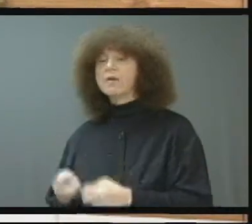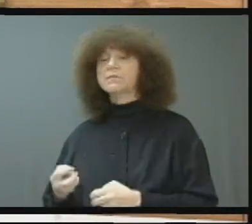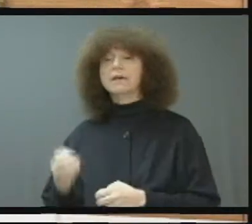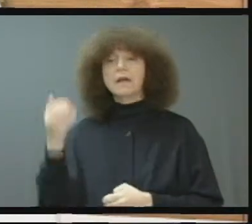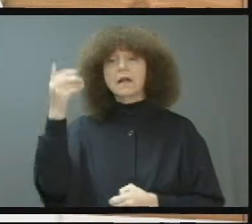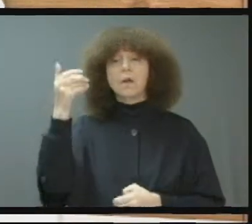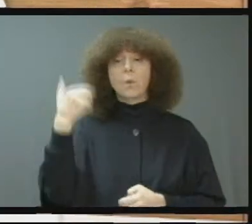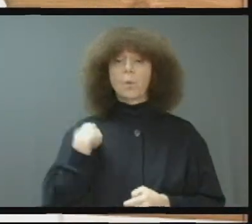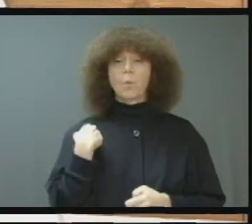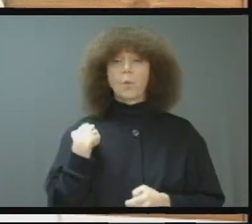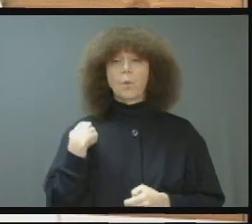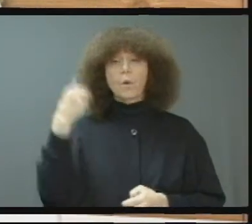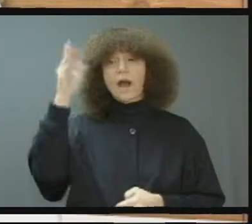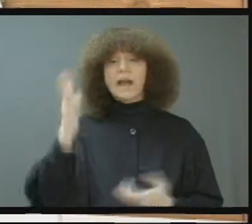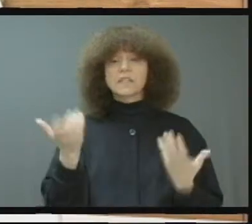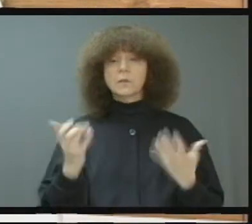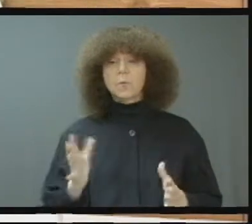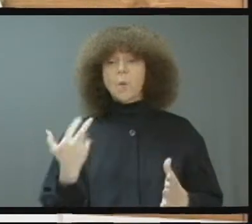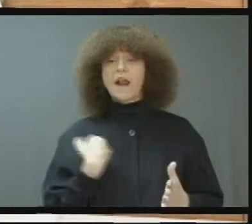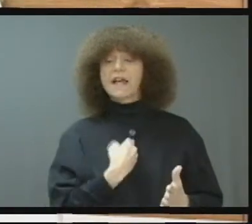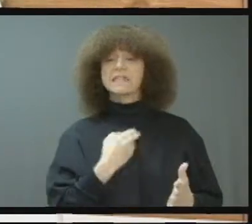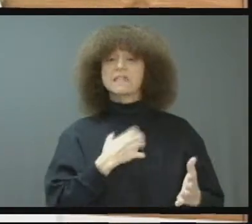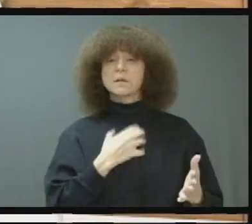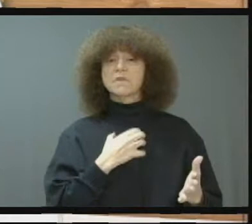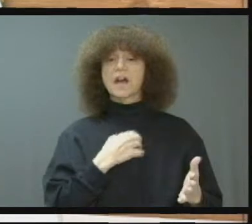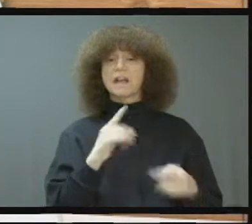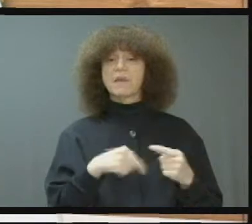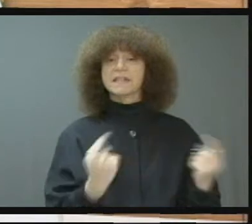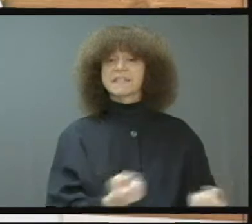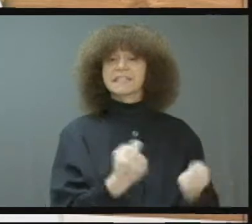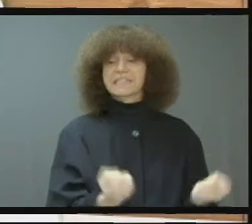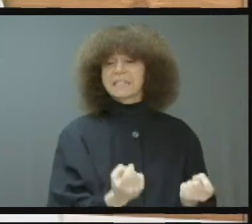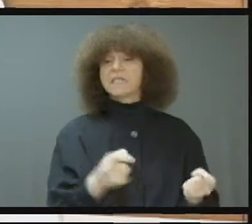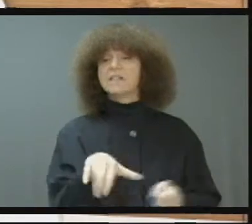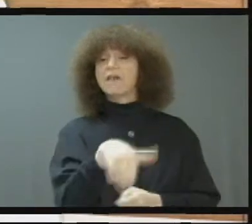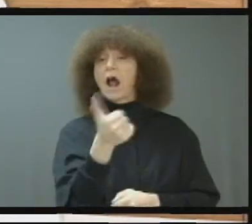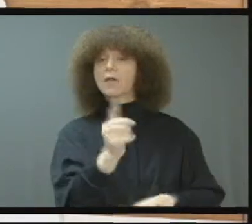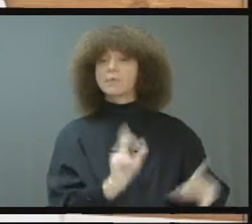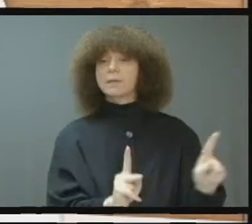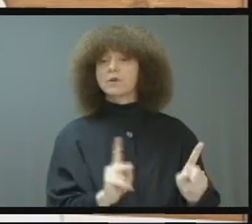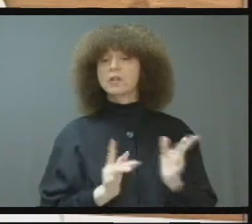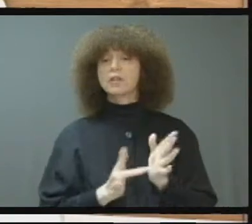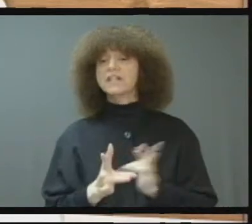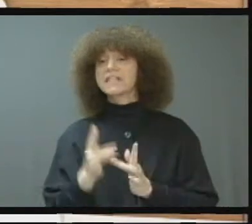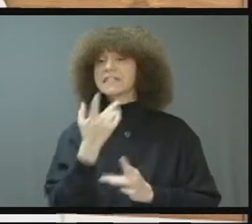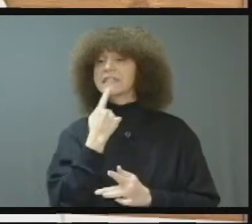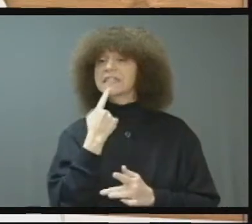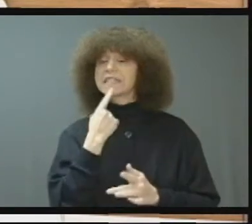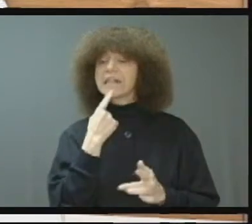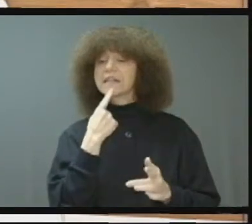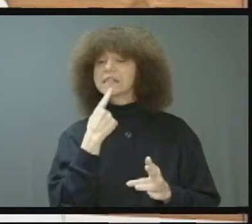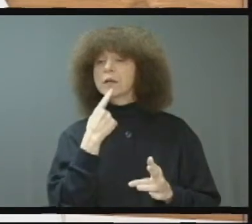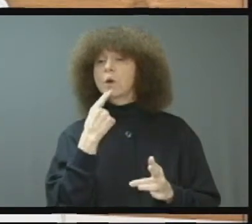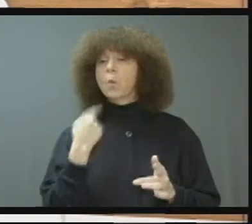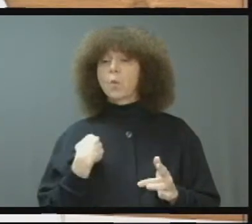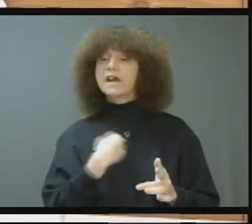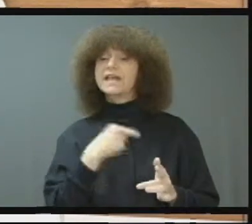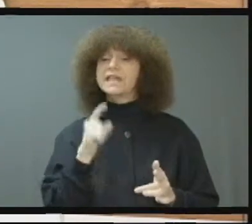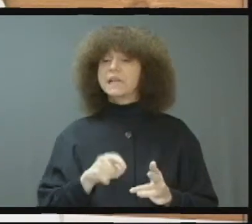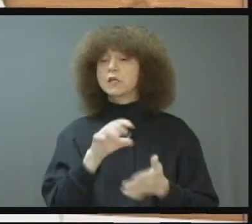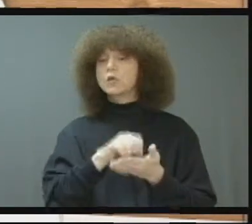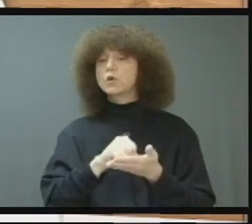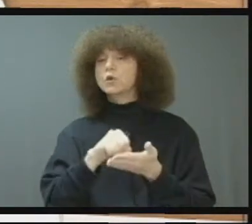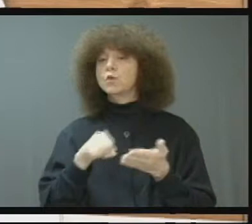people. You remember that even Jesus also talked about judging others and about how we're supposed to remove the log from our own eye instead of